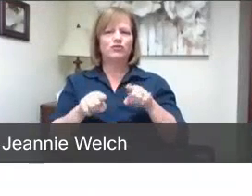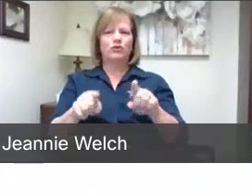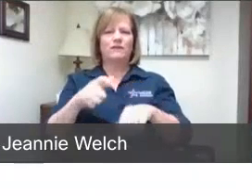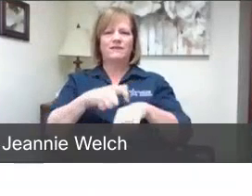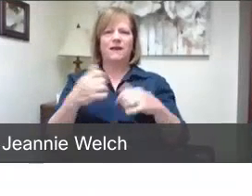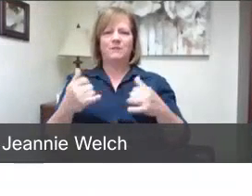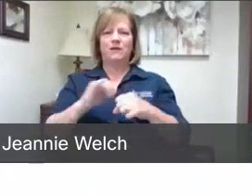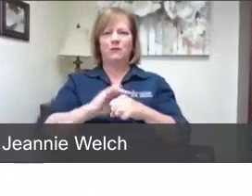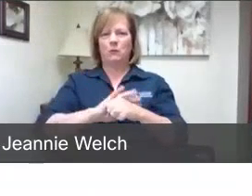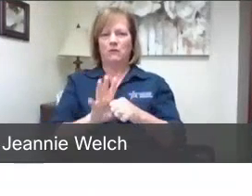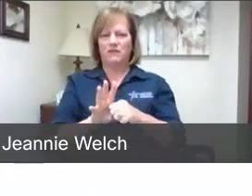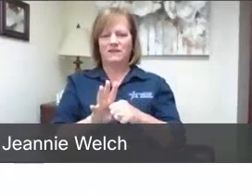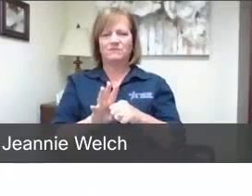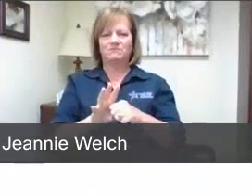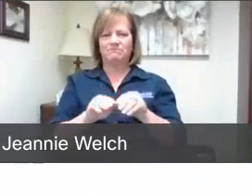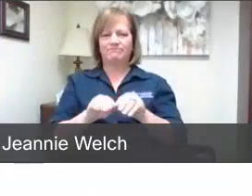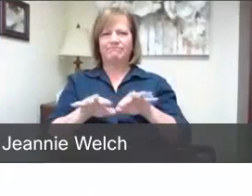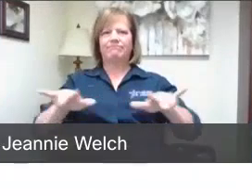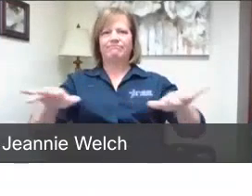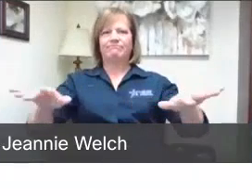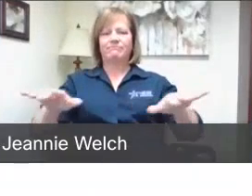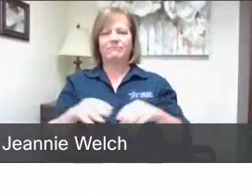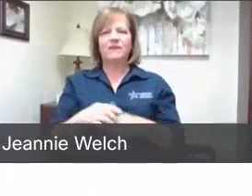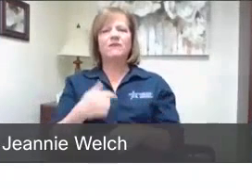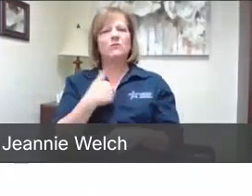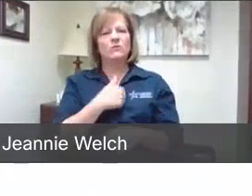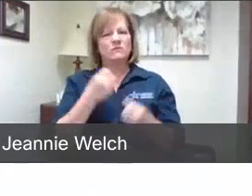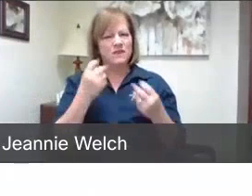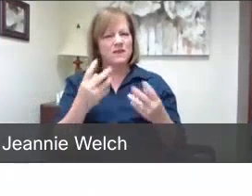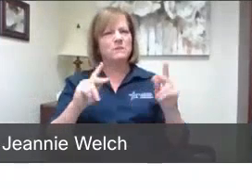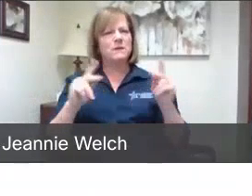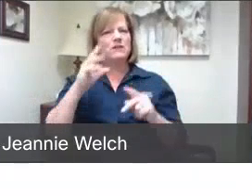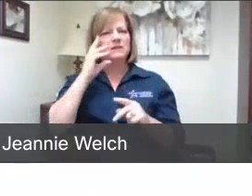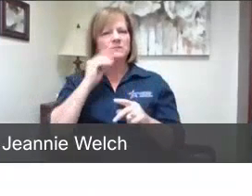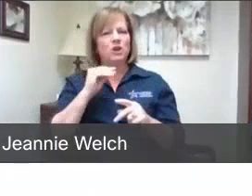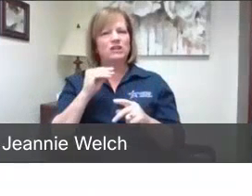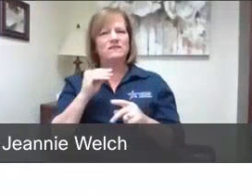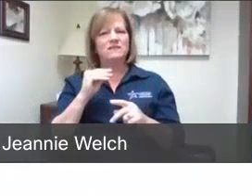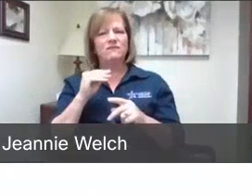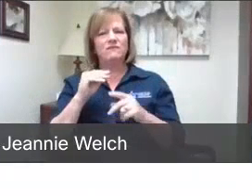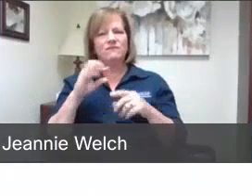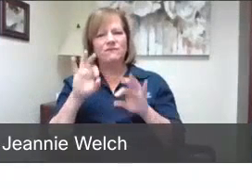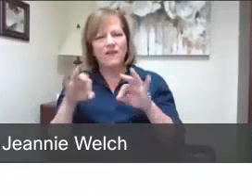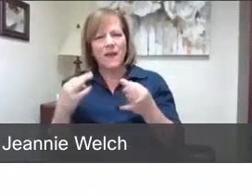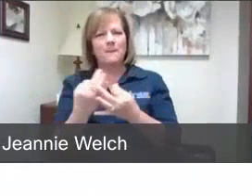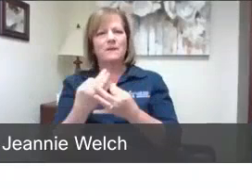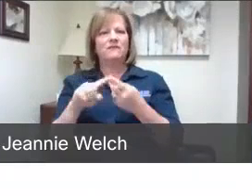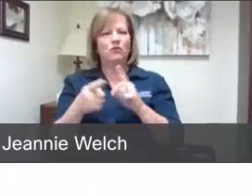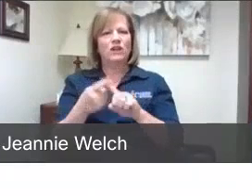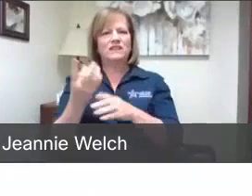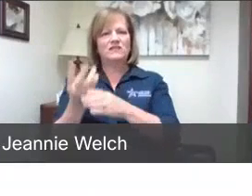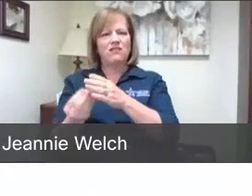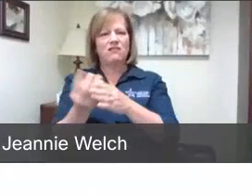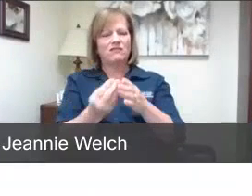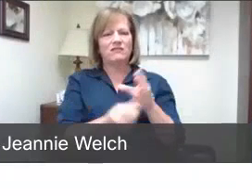pandemic. We have a lot of people who have lost loved ones or did have COVID